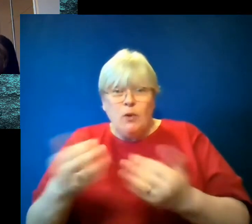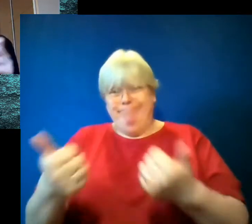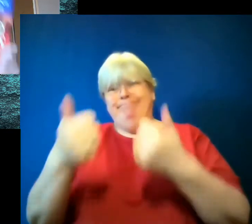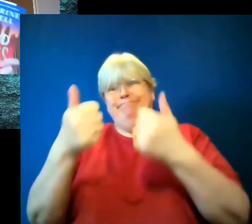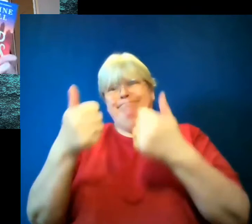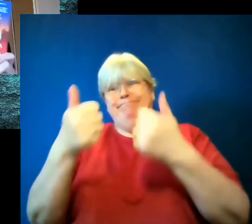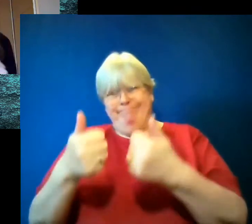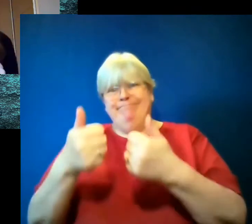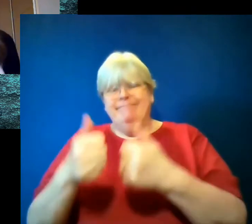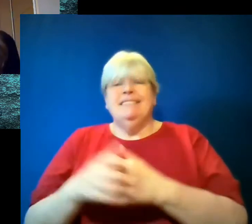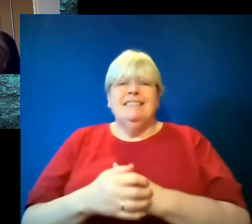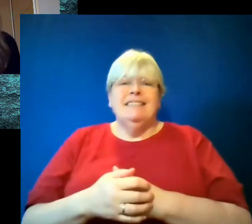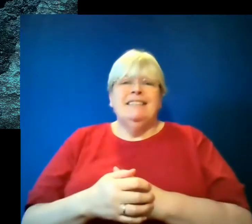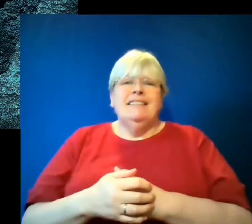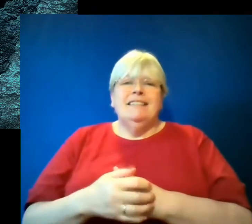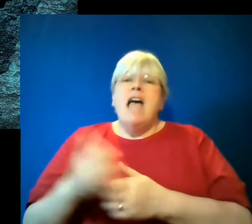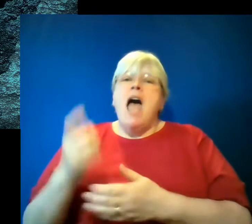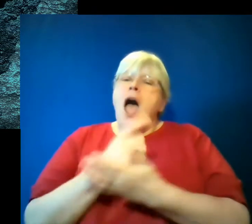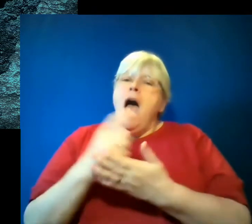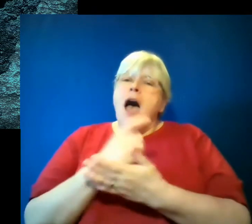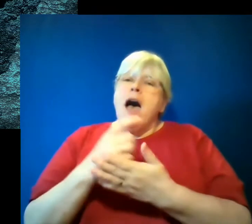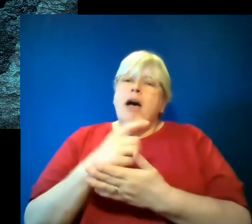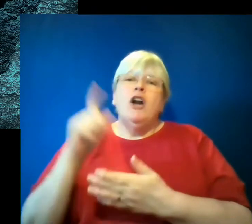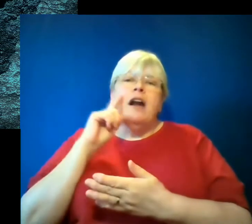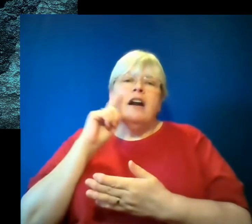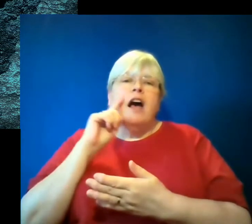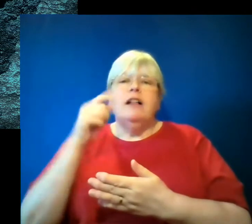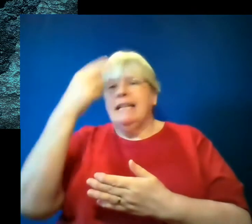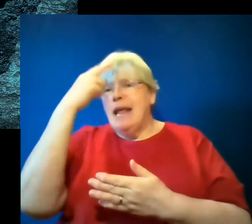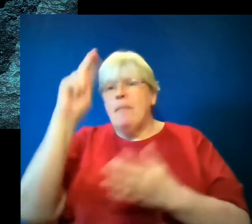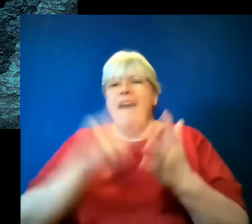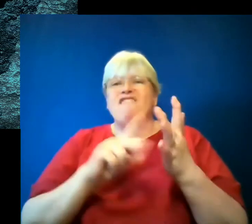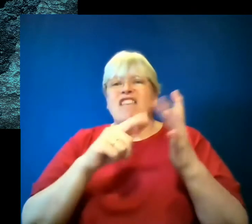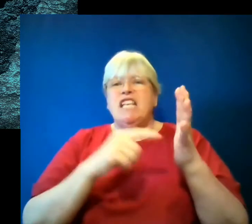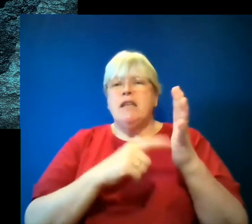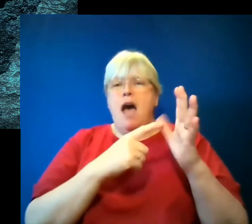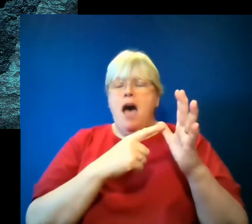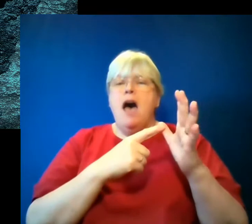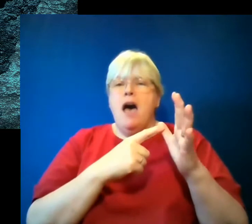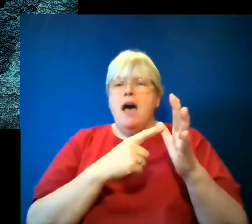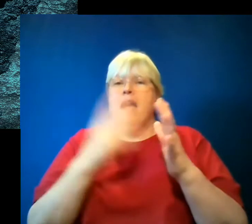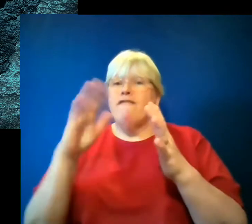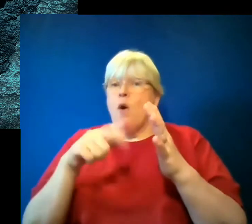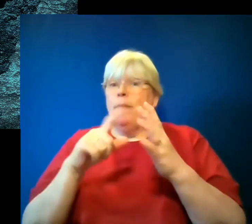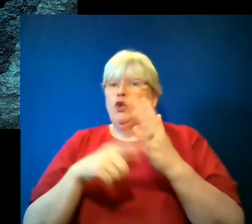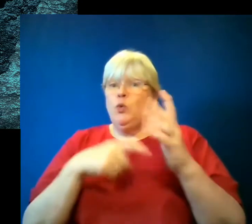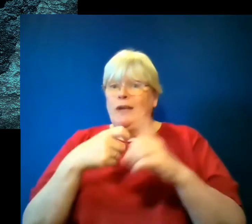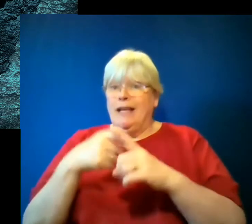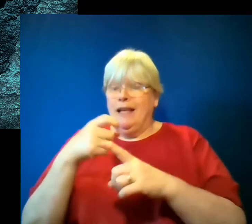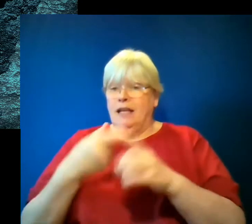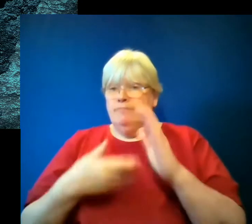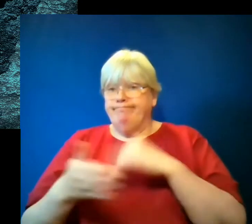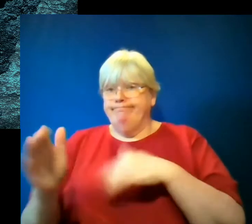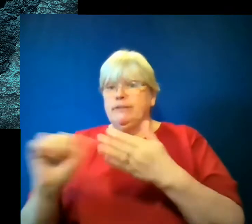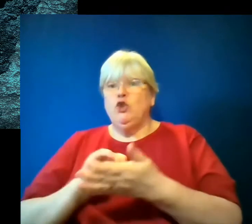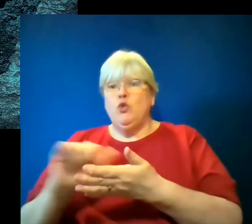So The Good Thieves is about a girl called Vita who comes over from Britain to New York